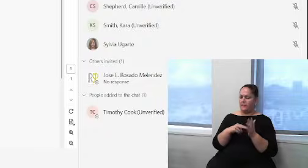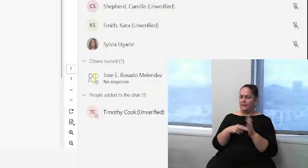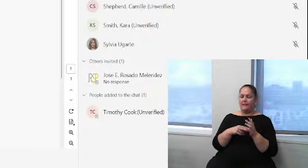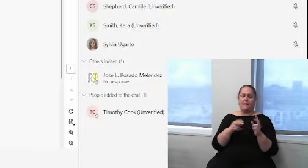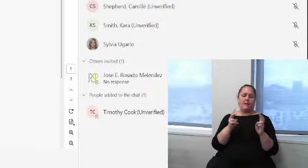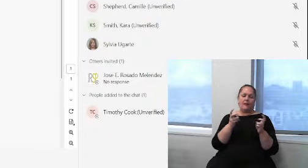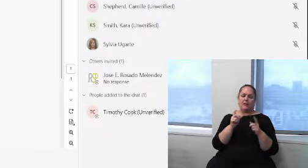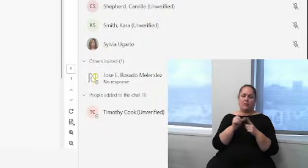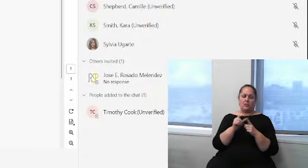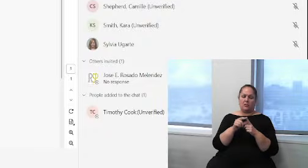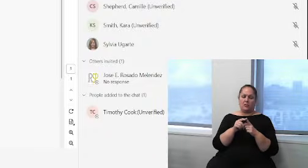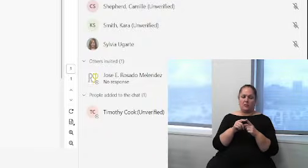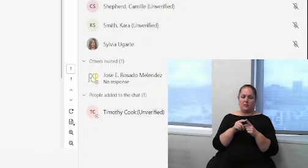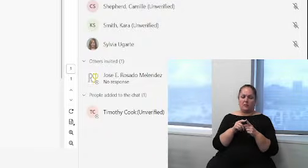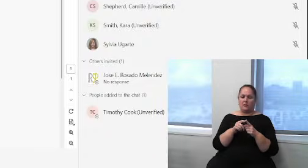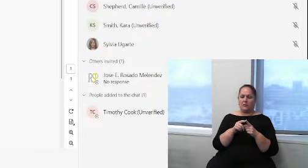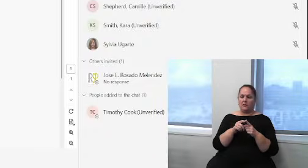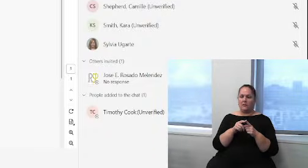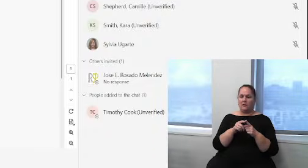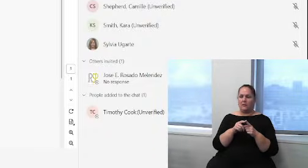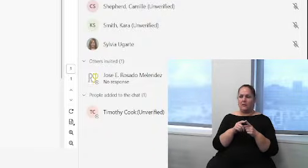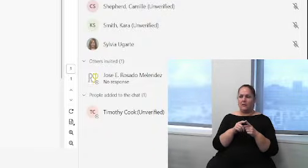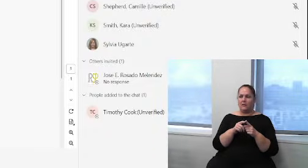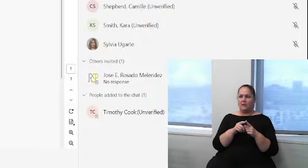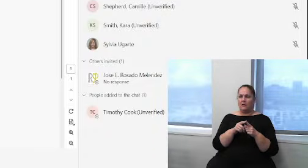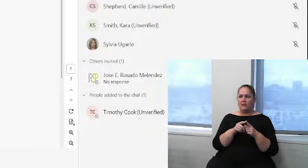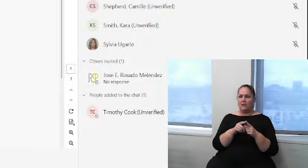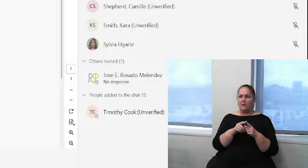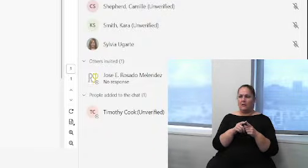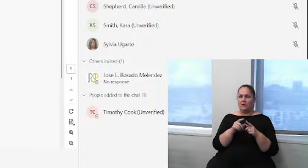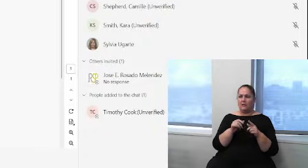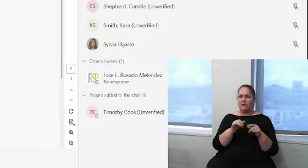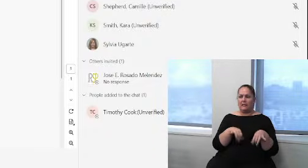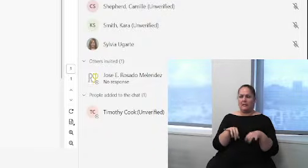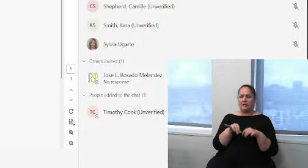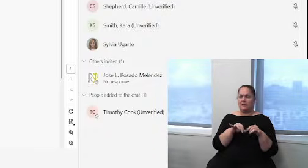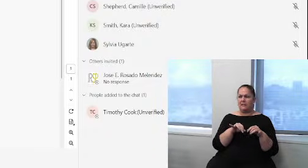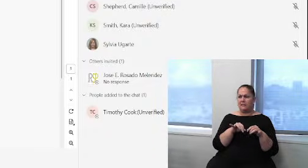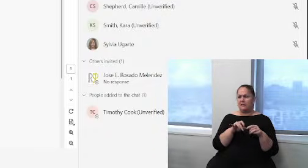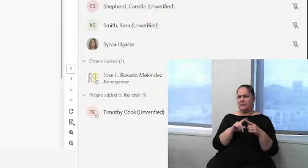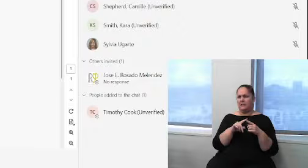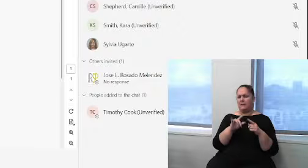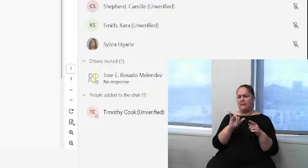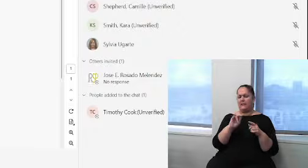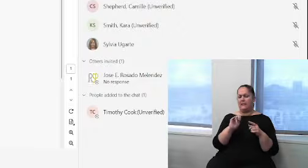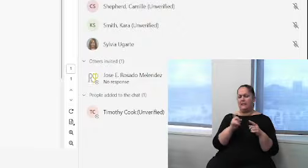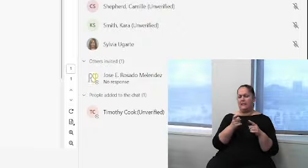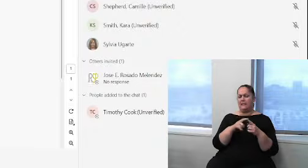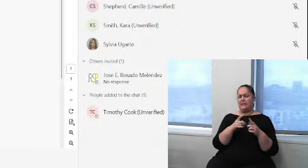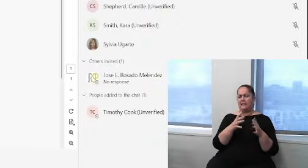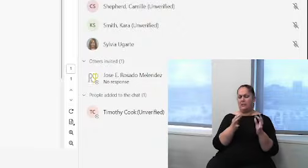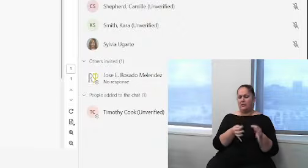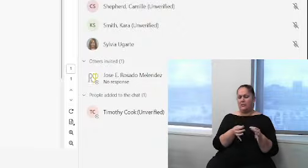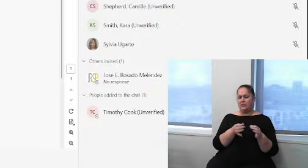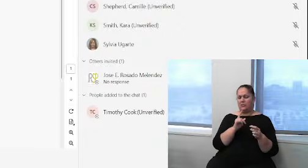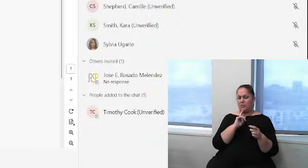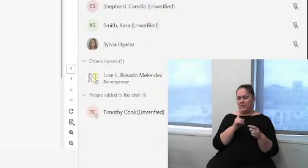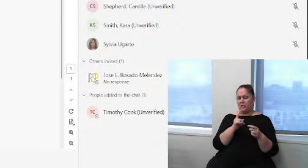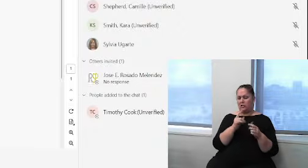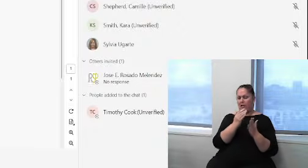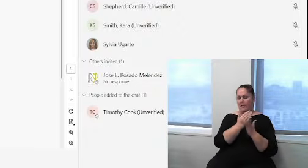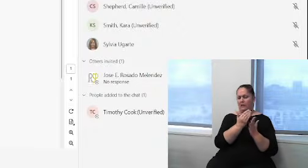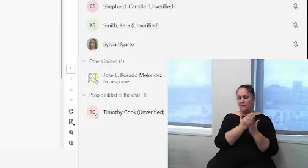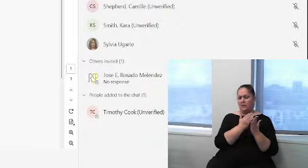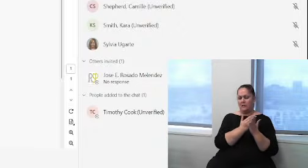playbook. What is that? I use the word like IEEE, the IEEE standards in regards to reliability, the indexes